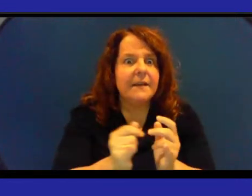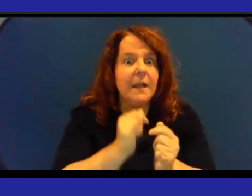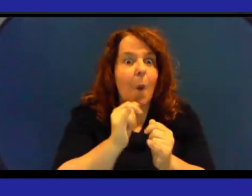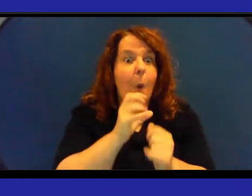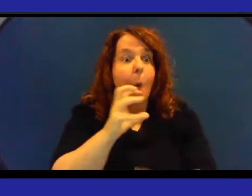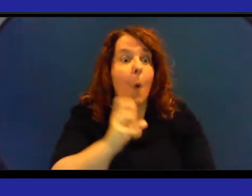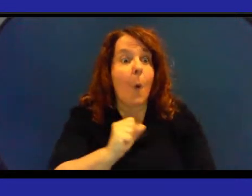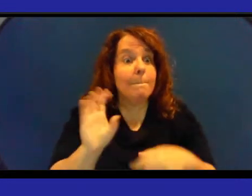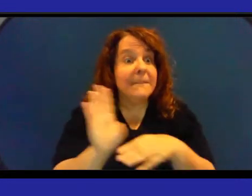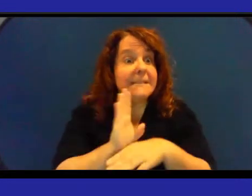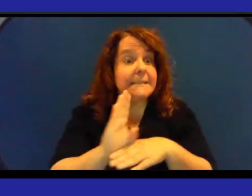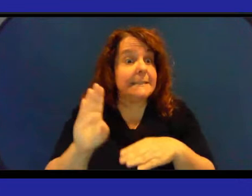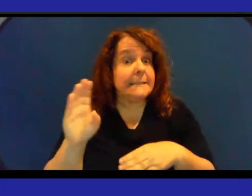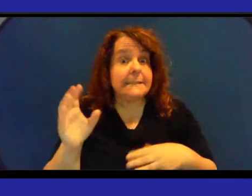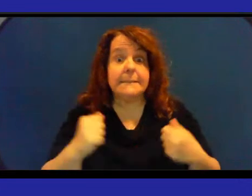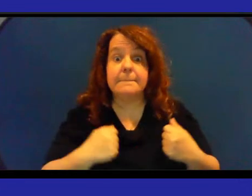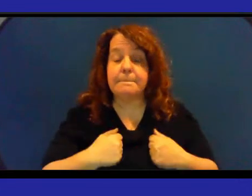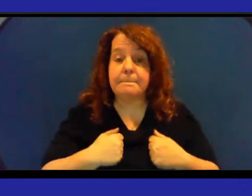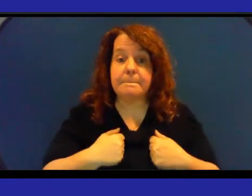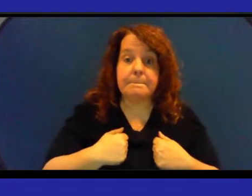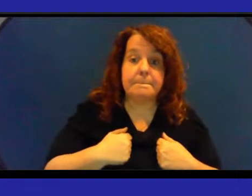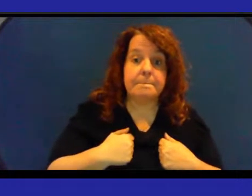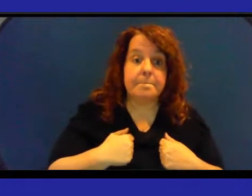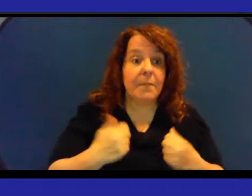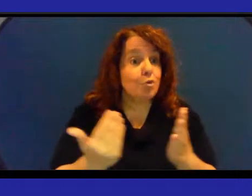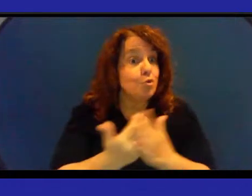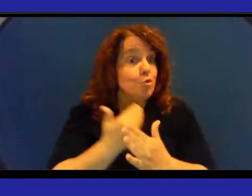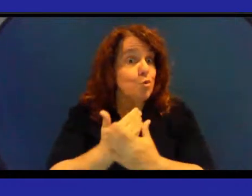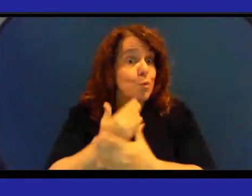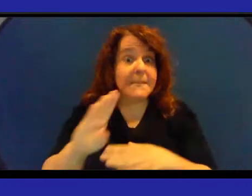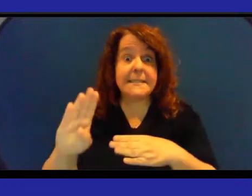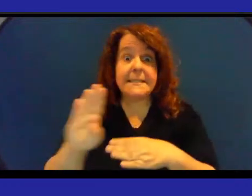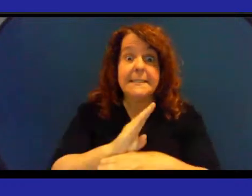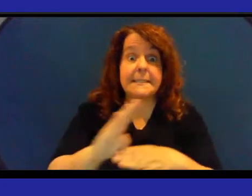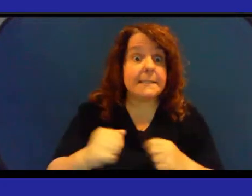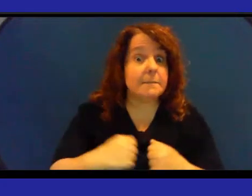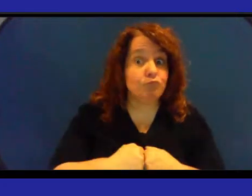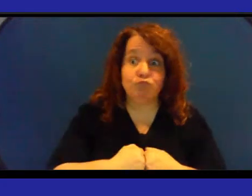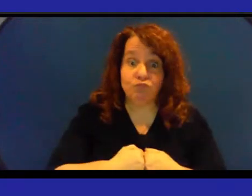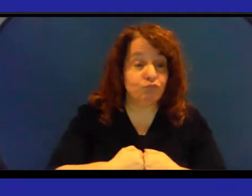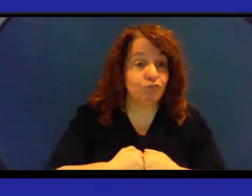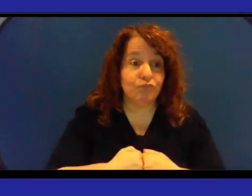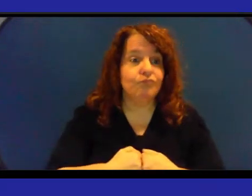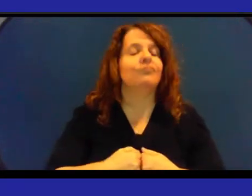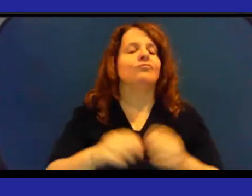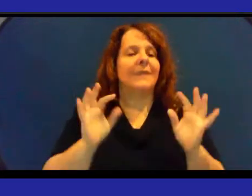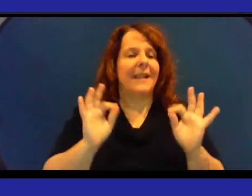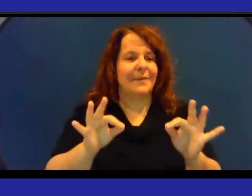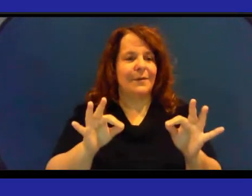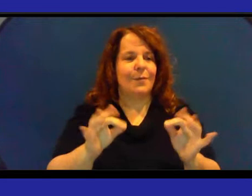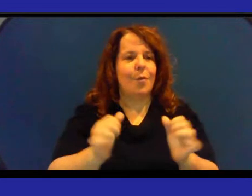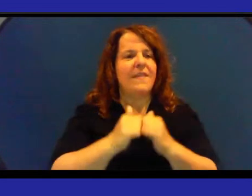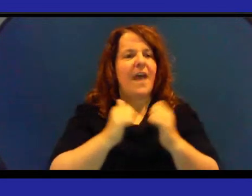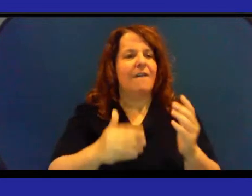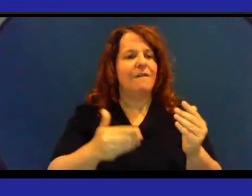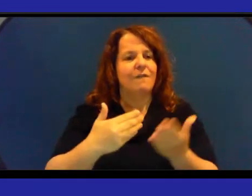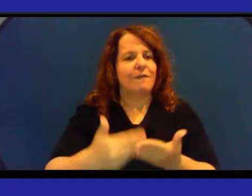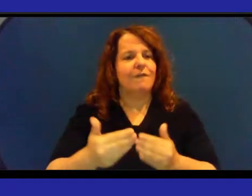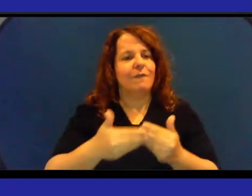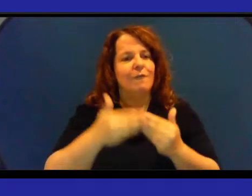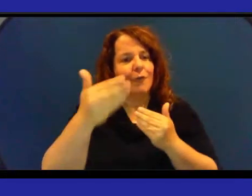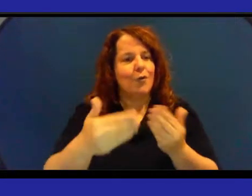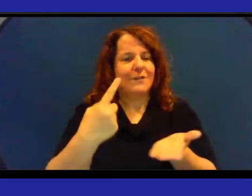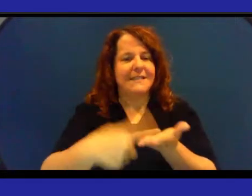business, any new business? No? In that case, without further discussion,